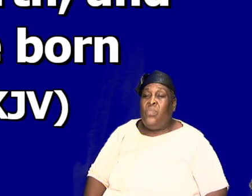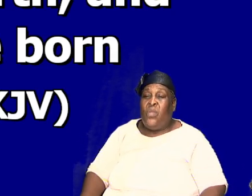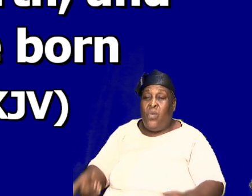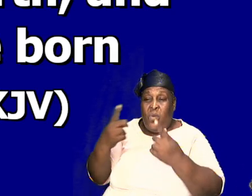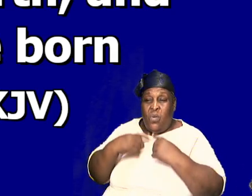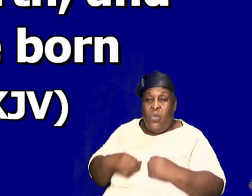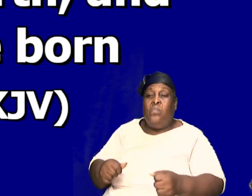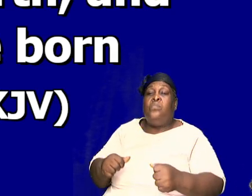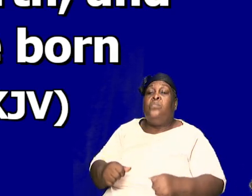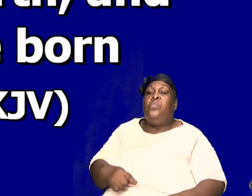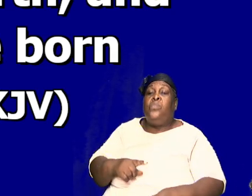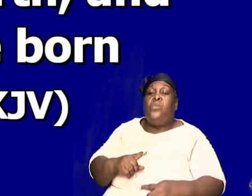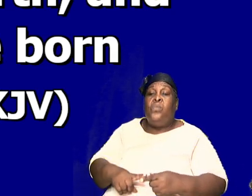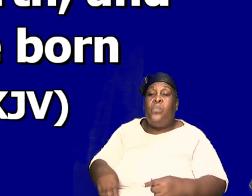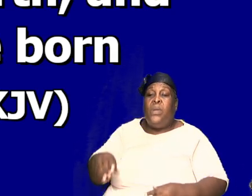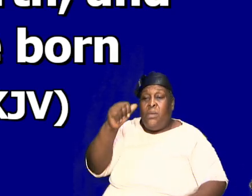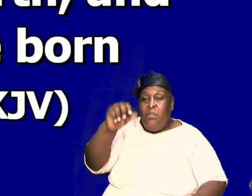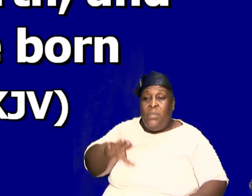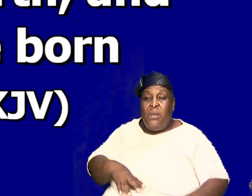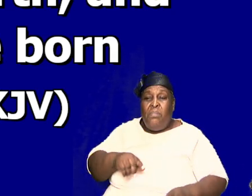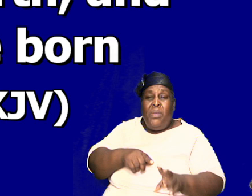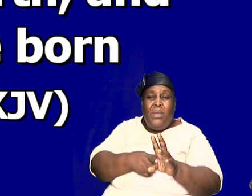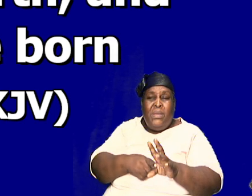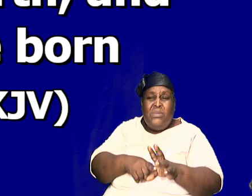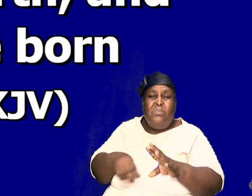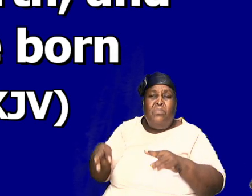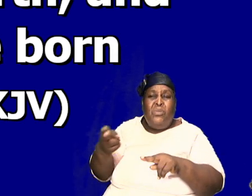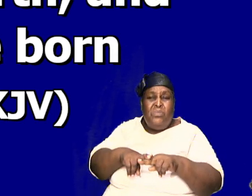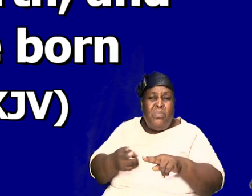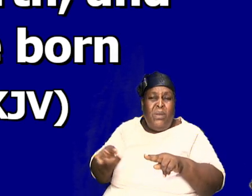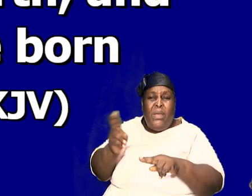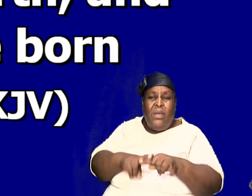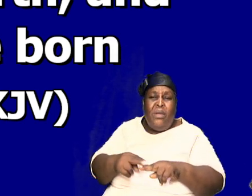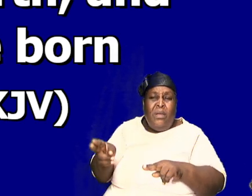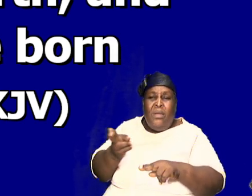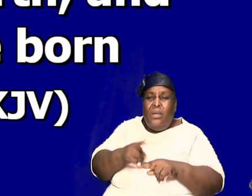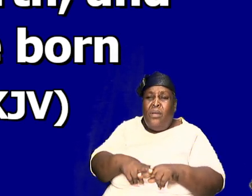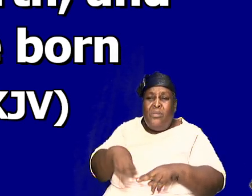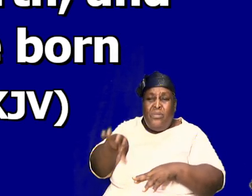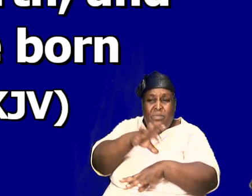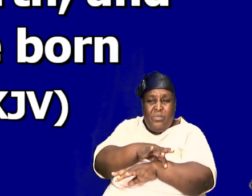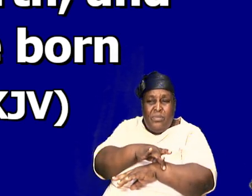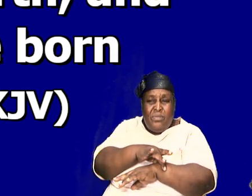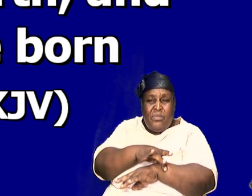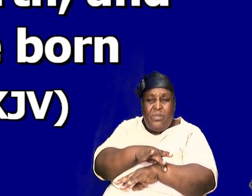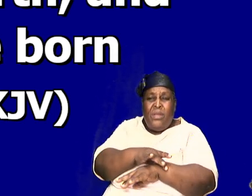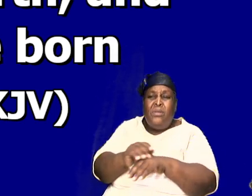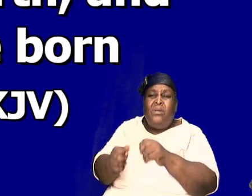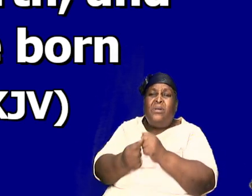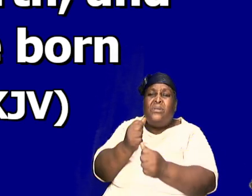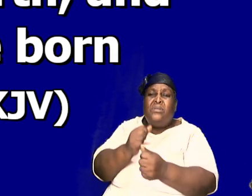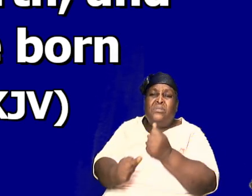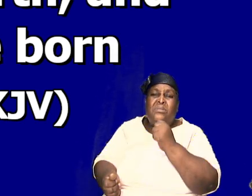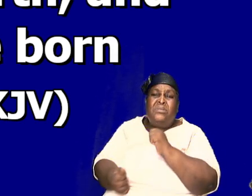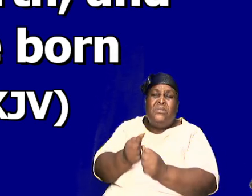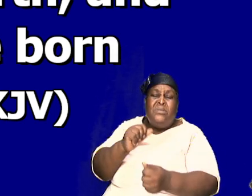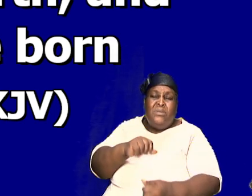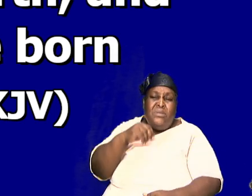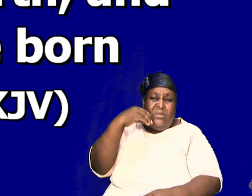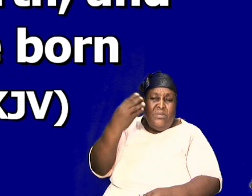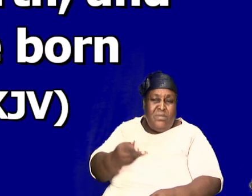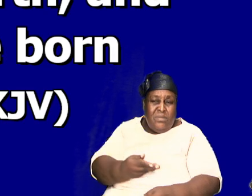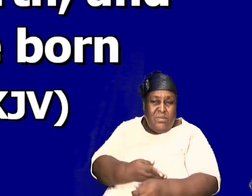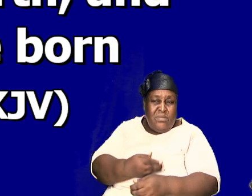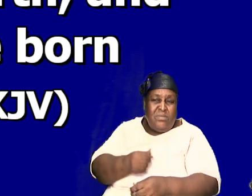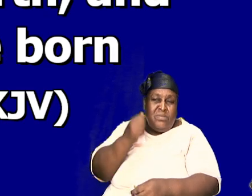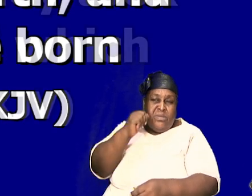and it came to pass when men began to multiply on the face of the earth, and the daughters were born